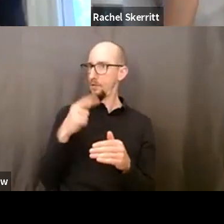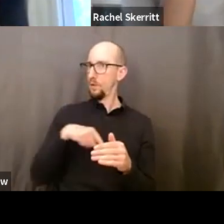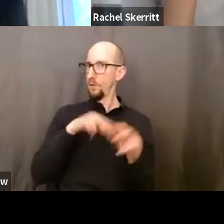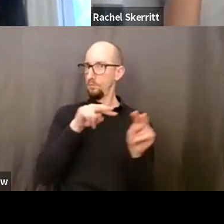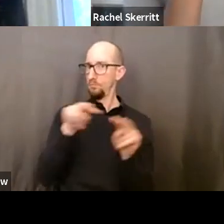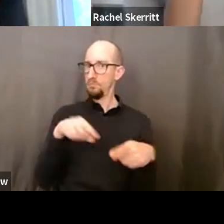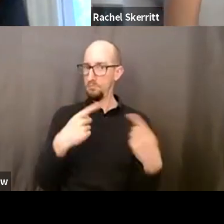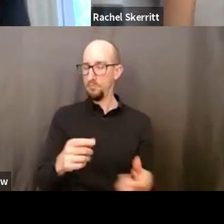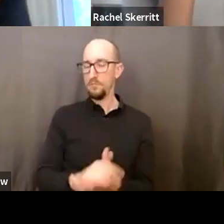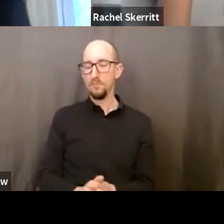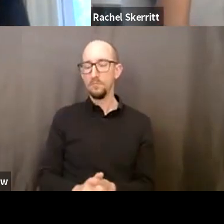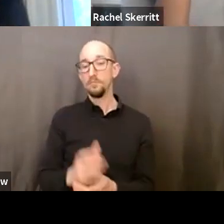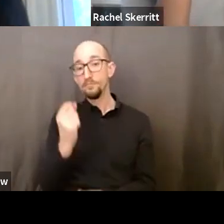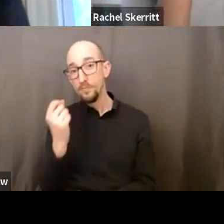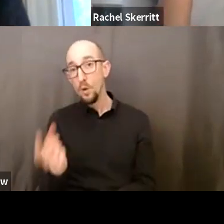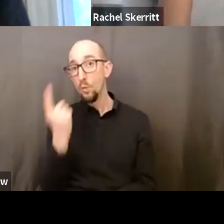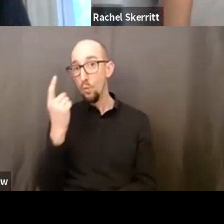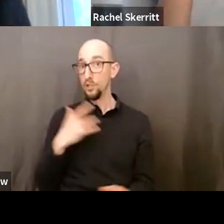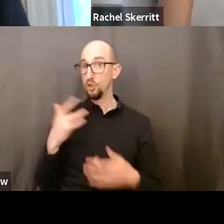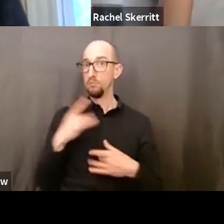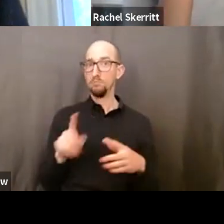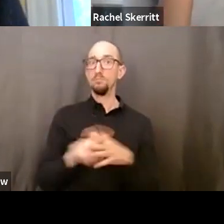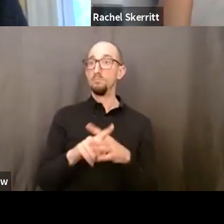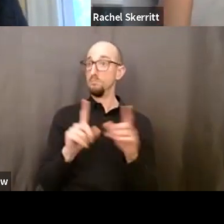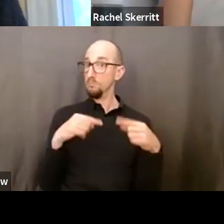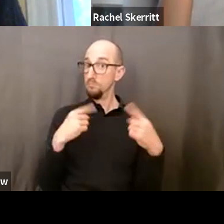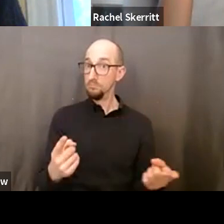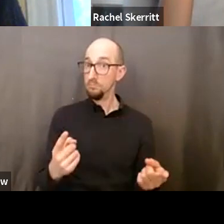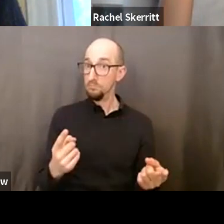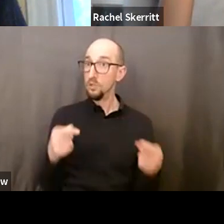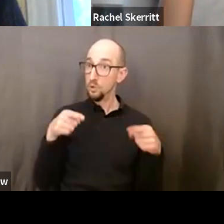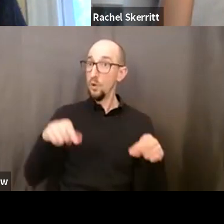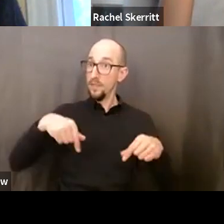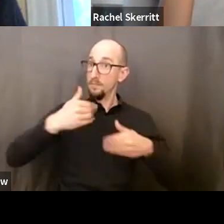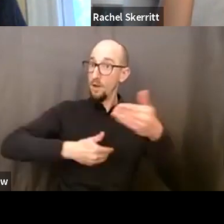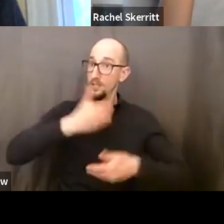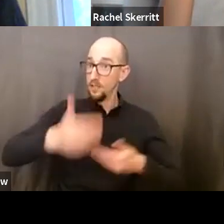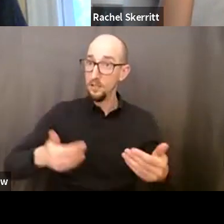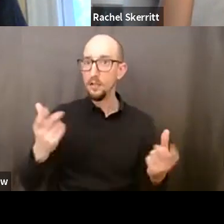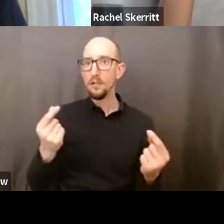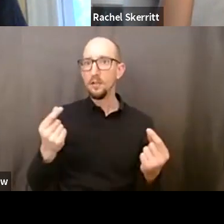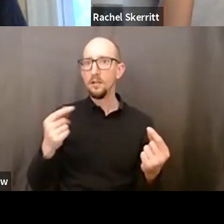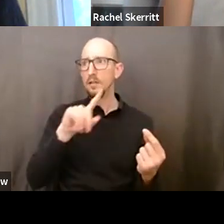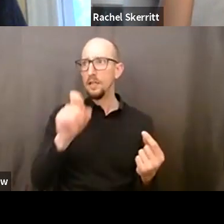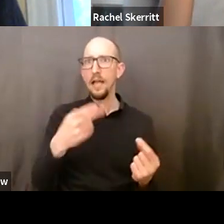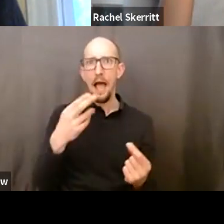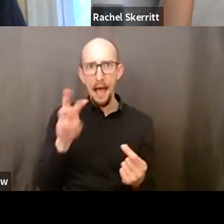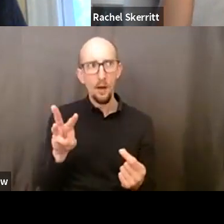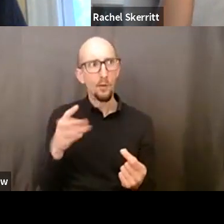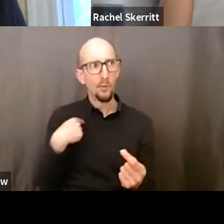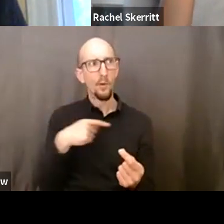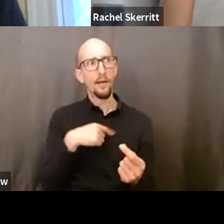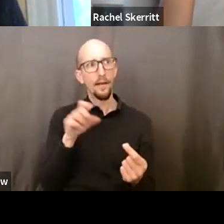The one concern that came up during this entire process is how do we deal with